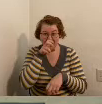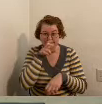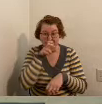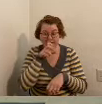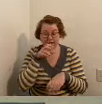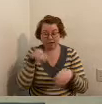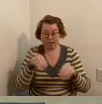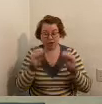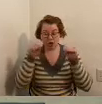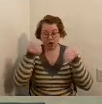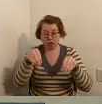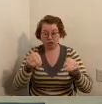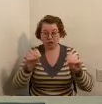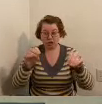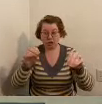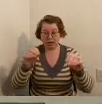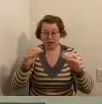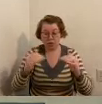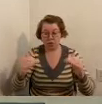level was lower.